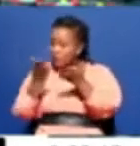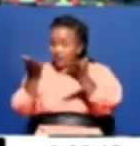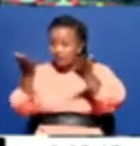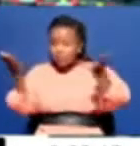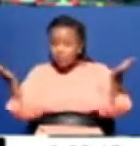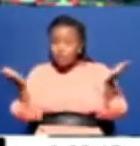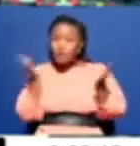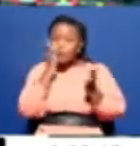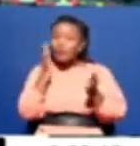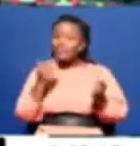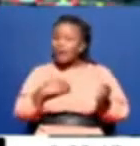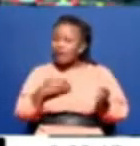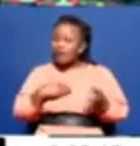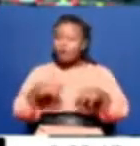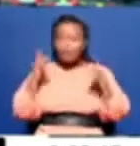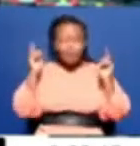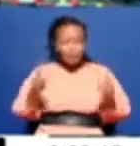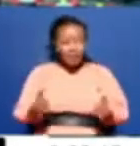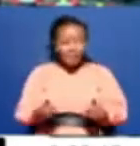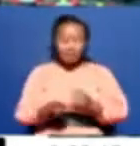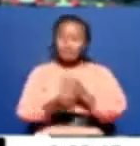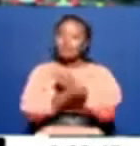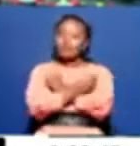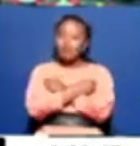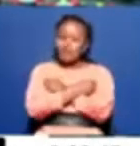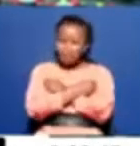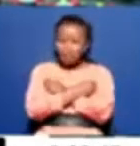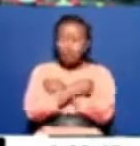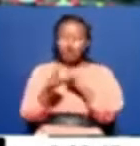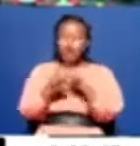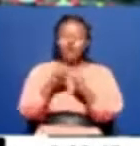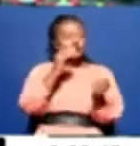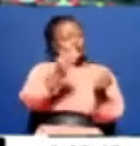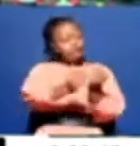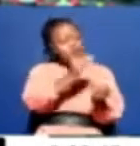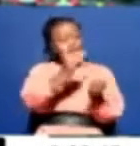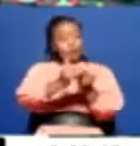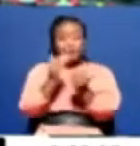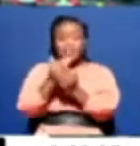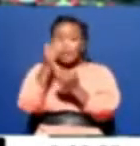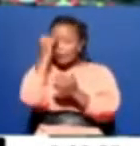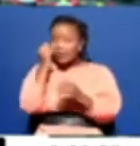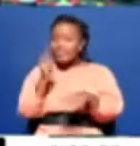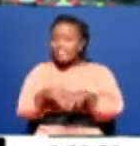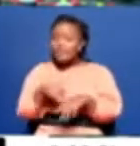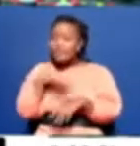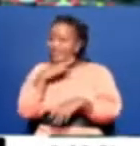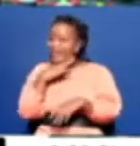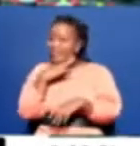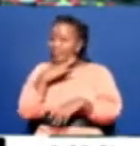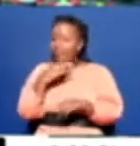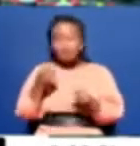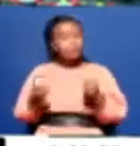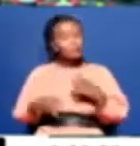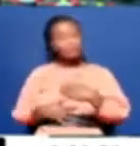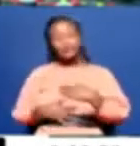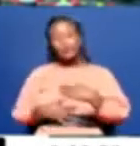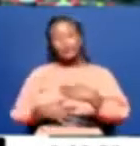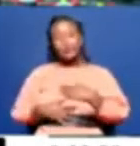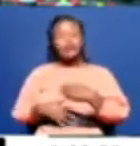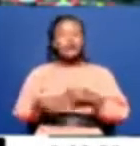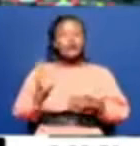umpende, umtukuze. Manake akija kiondoka utajuta. Mama ni nguzo kubwa